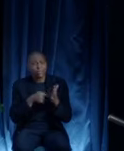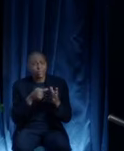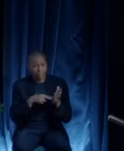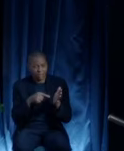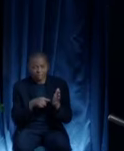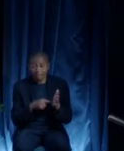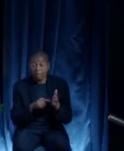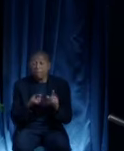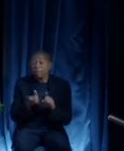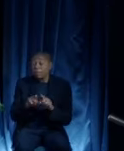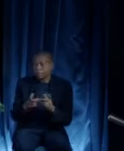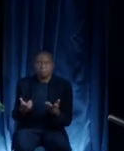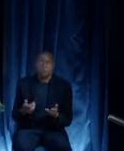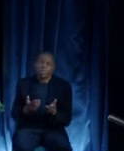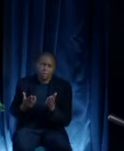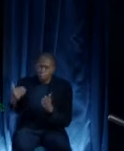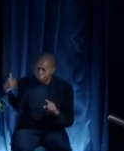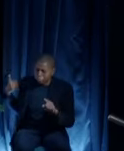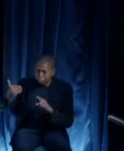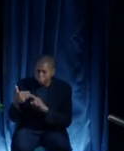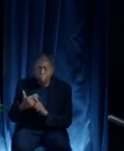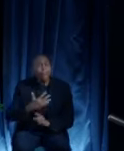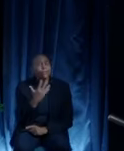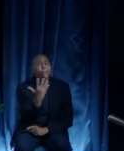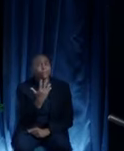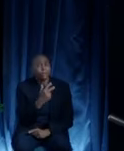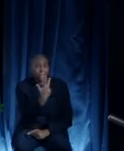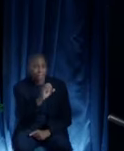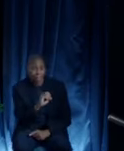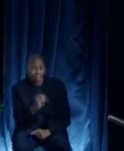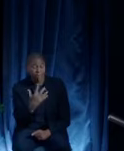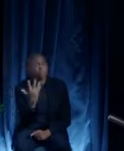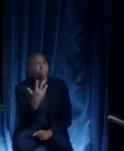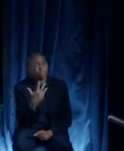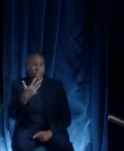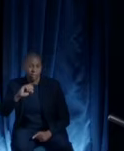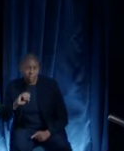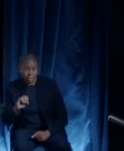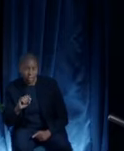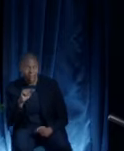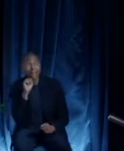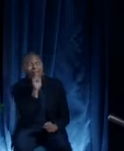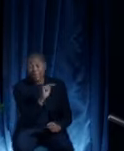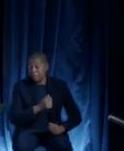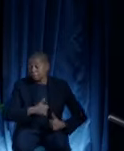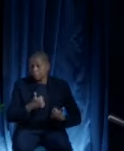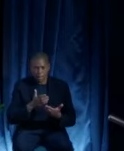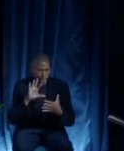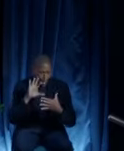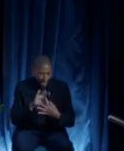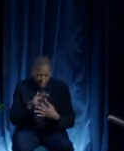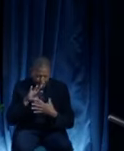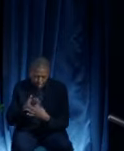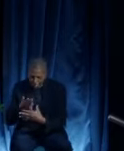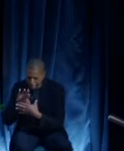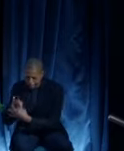the 1580s, 90s, at connecting with English people, with